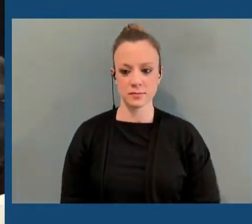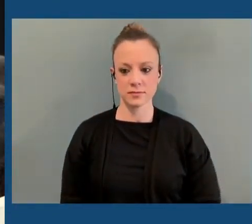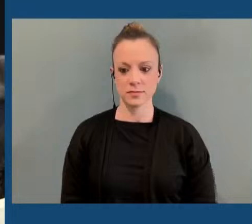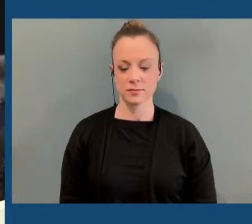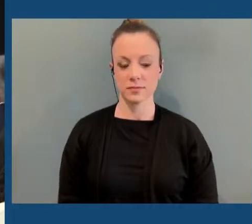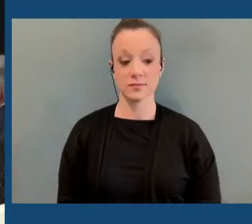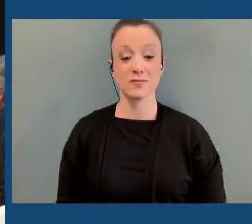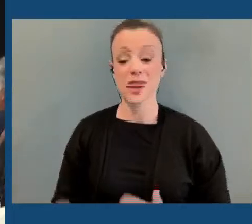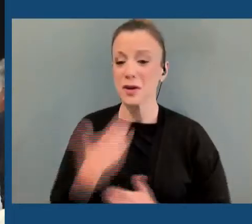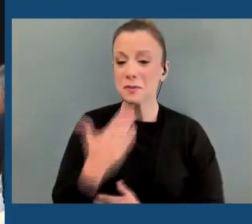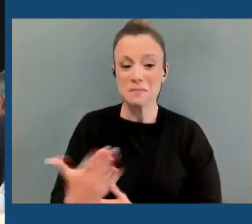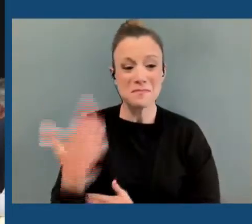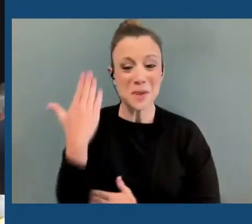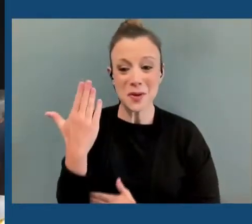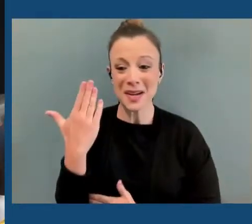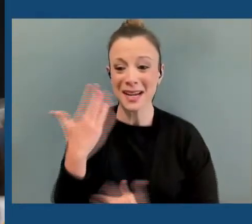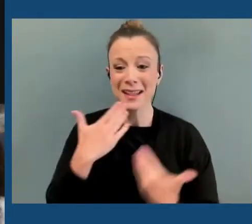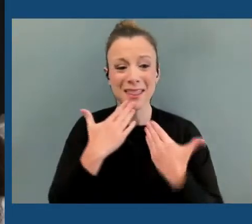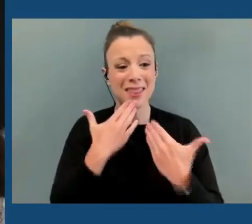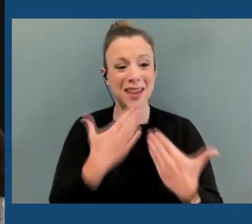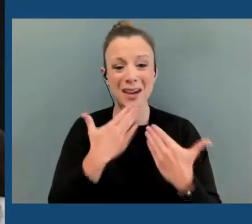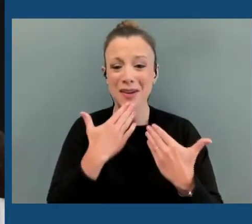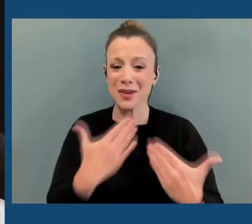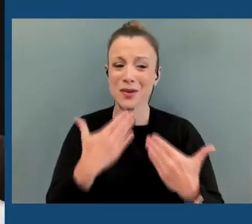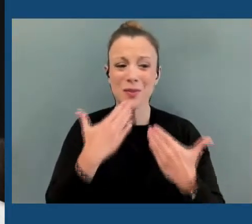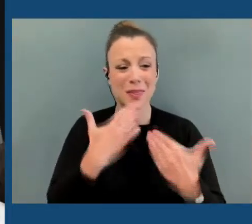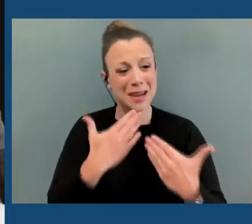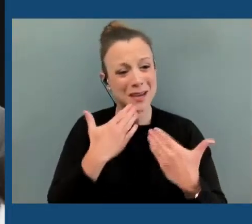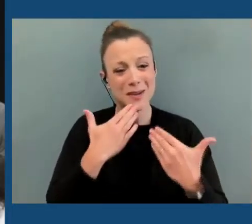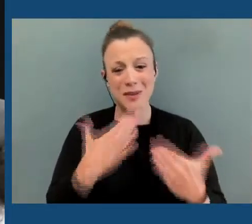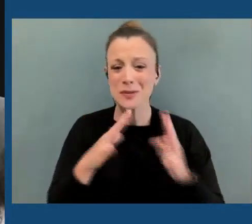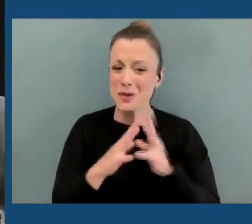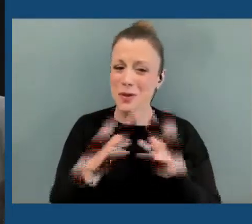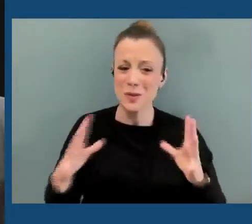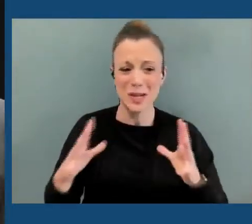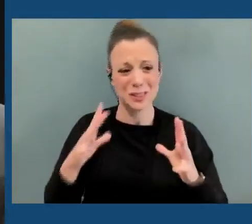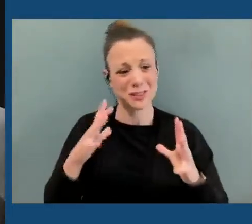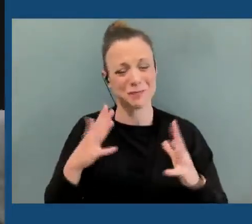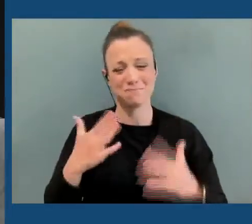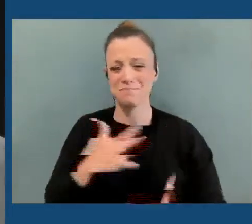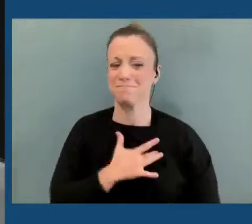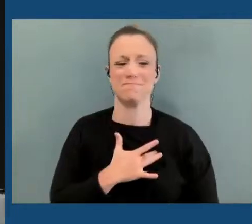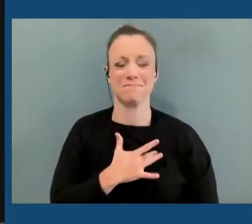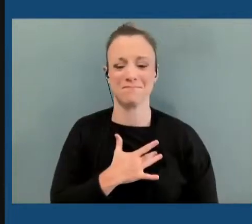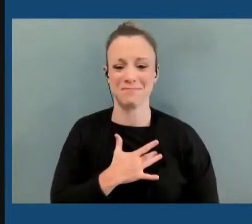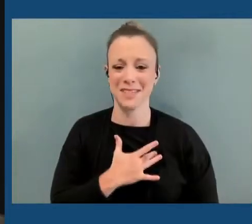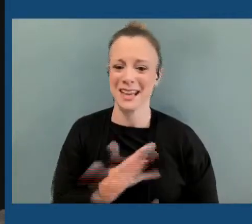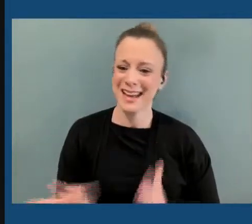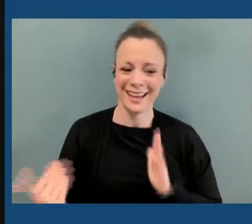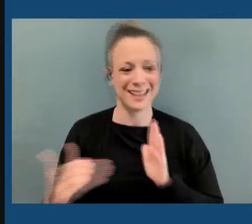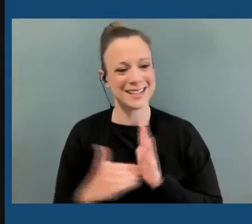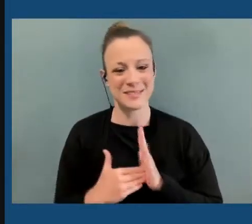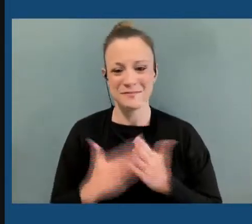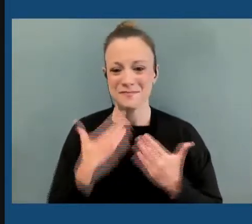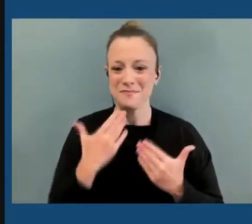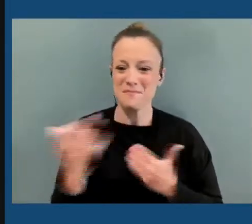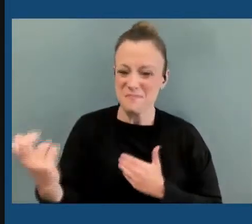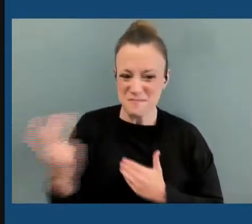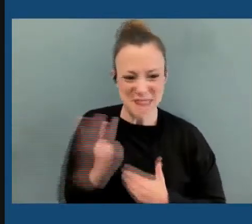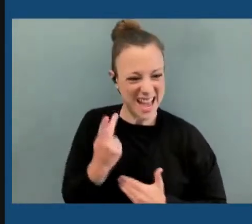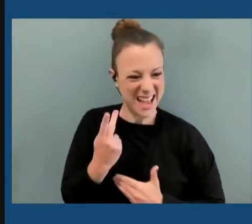Good morning. Thank you so much. Thank you for the warm welcome. Once again back here. You know this